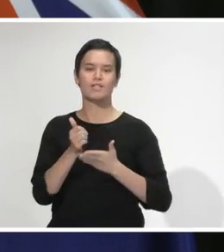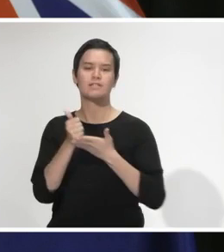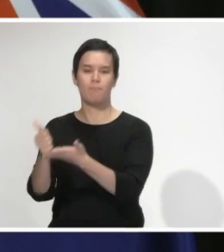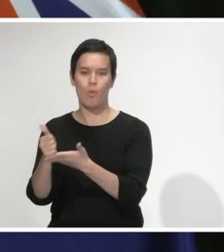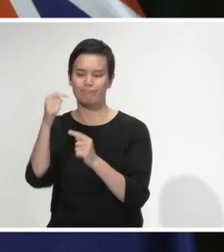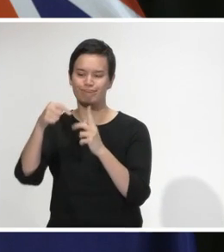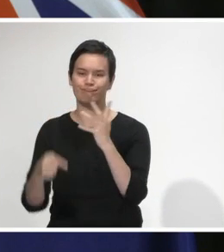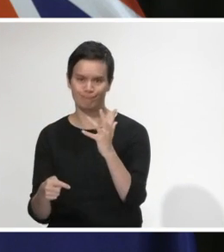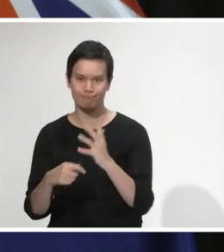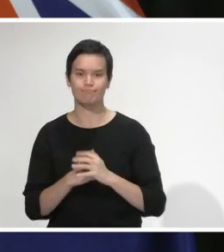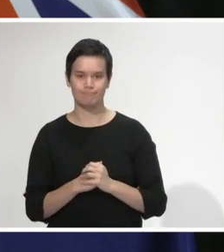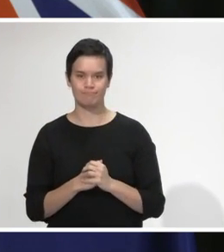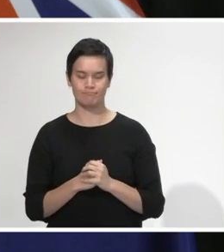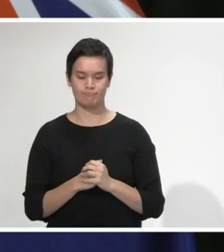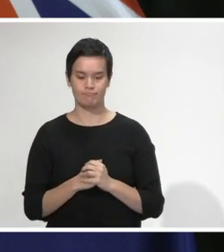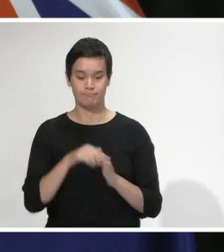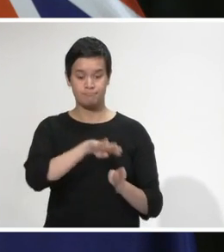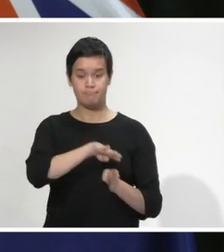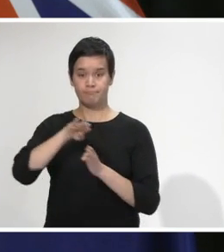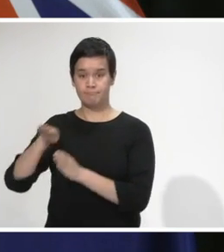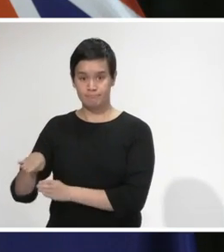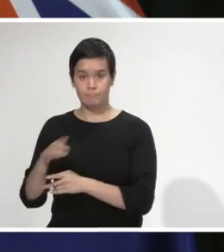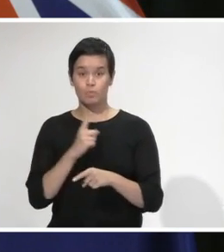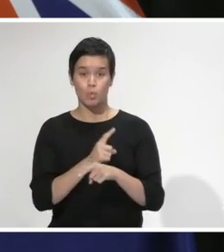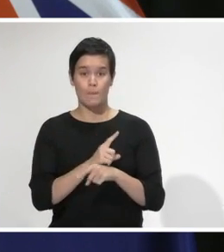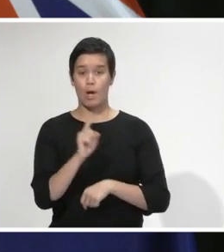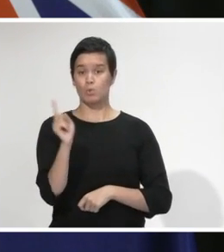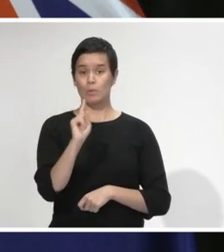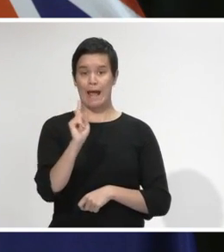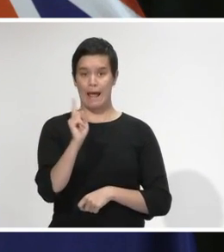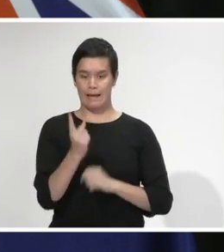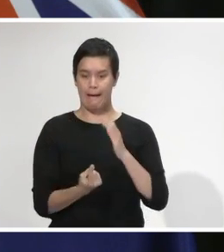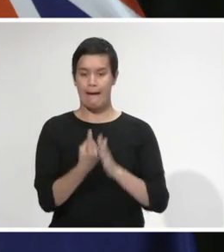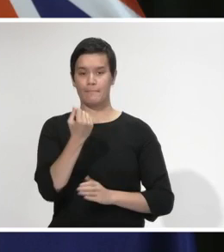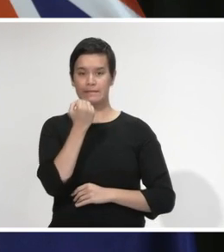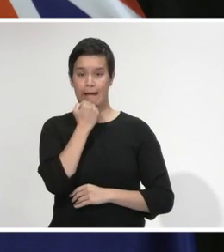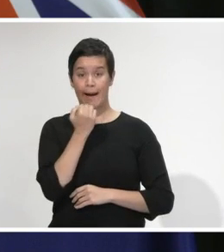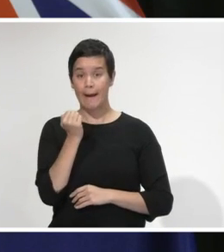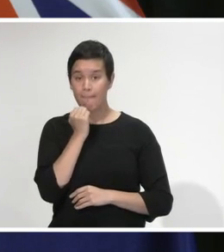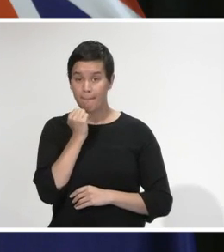I'll just move on now to the cases for the day.